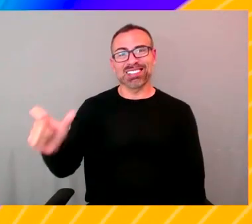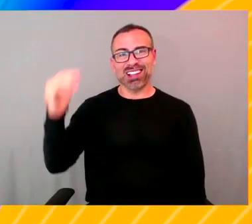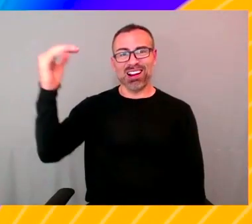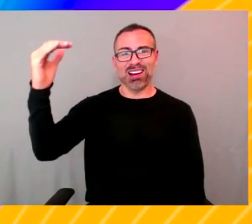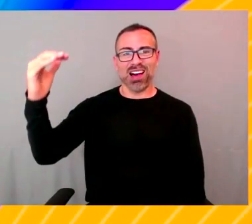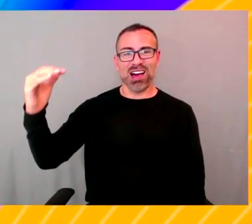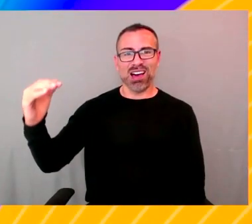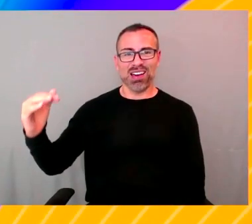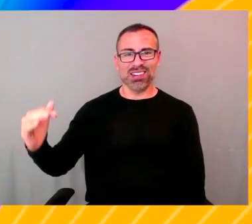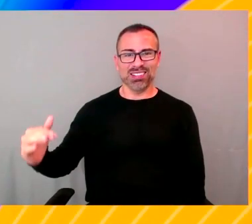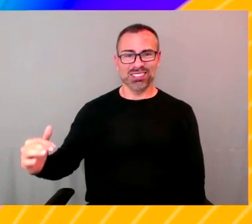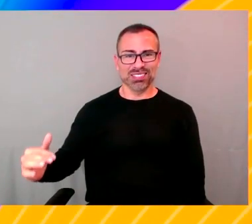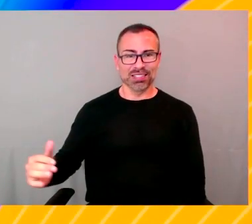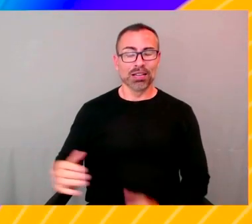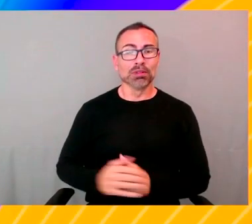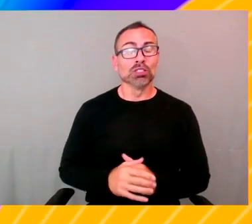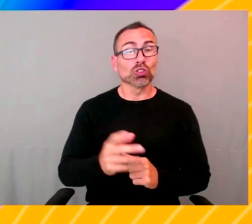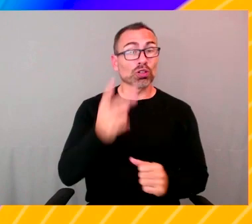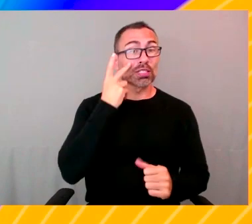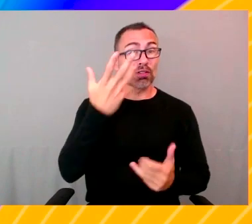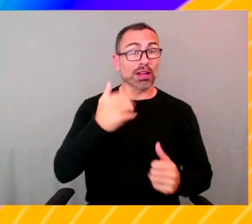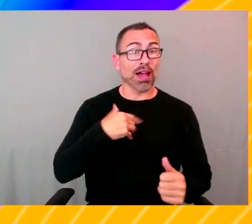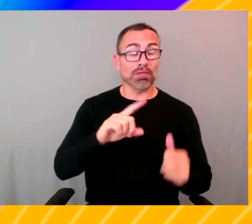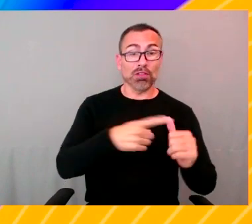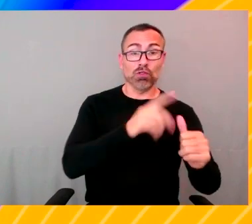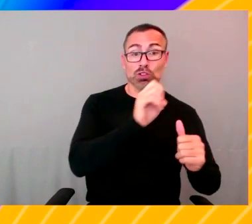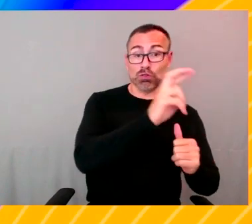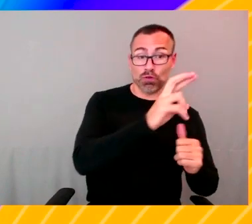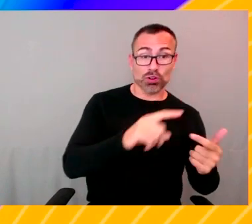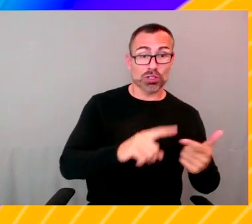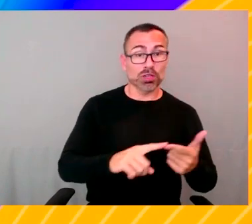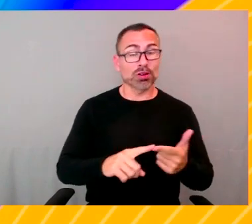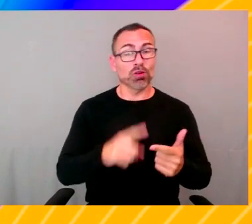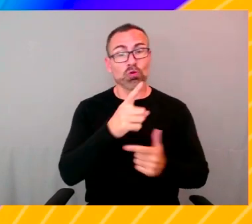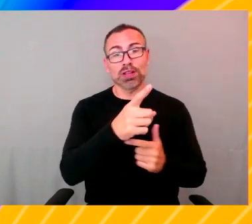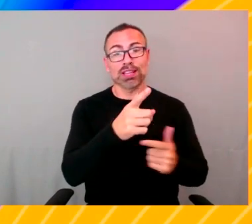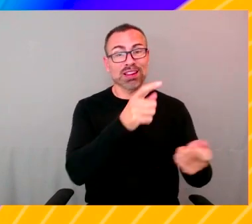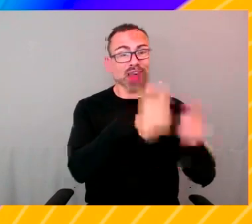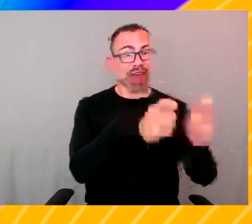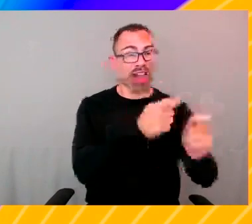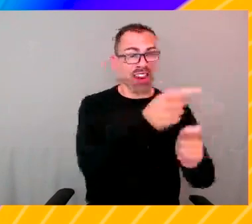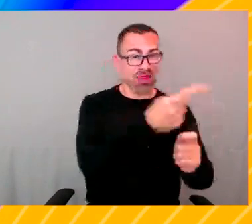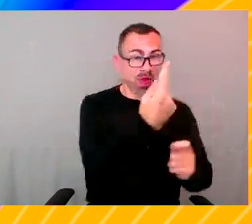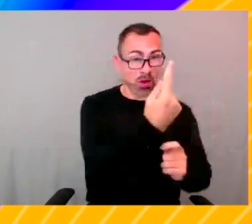go and edit that recipe or create a new one in the DataBrew interface.